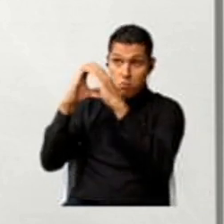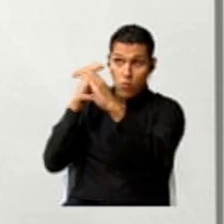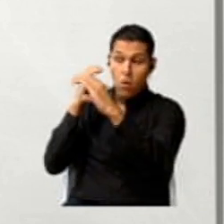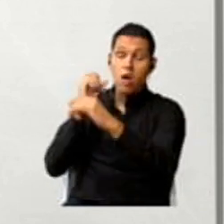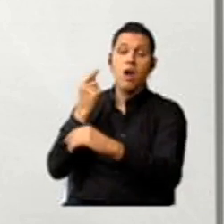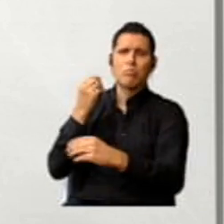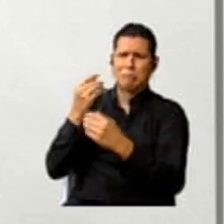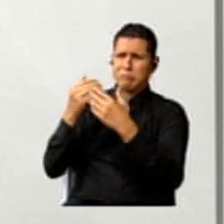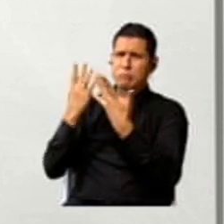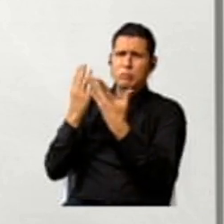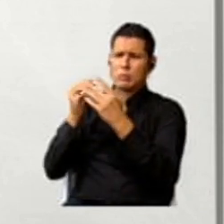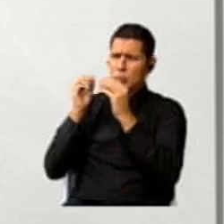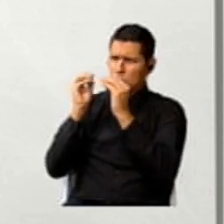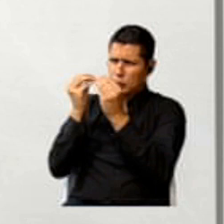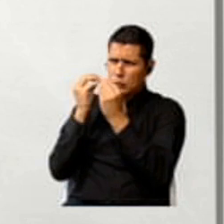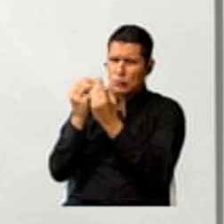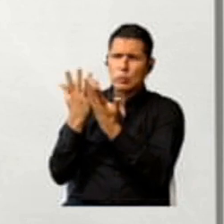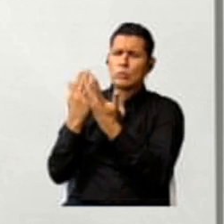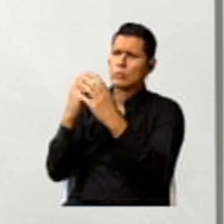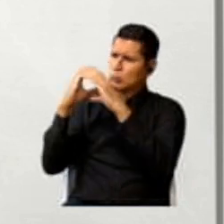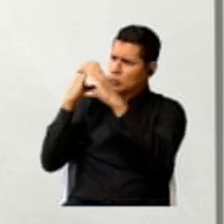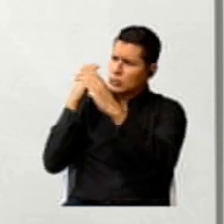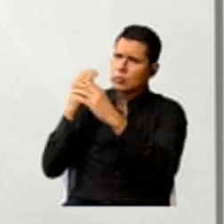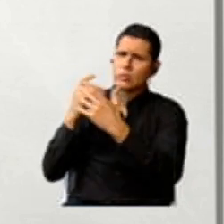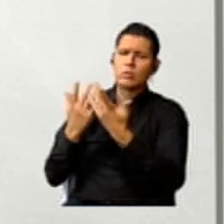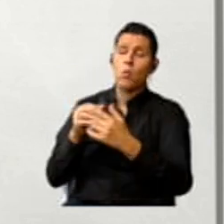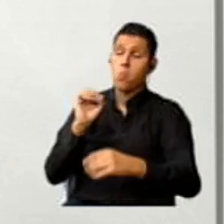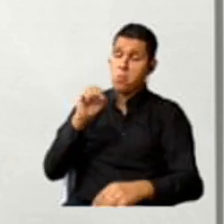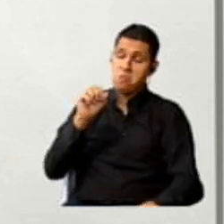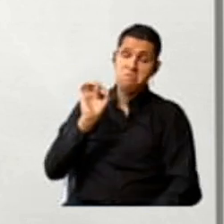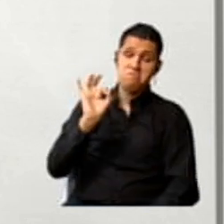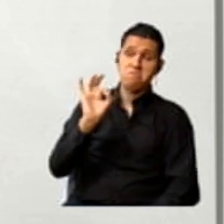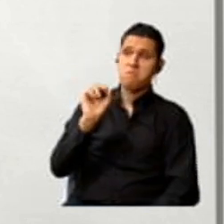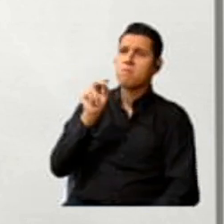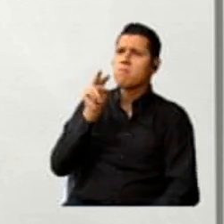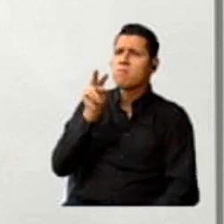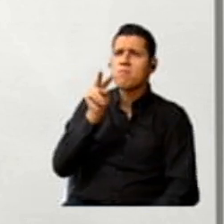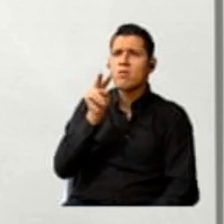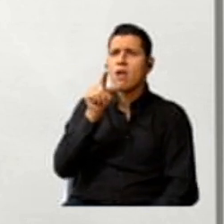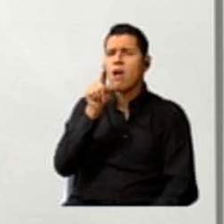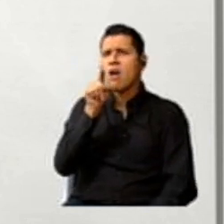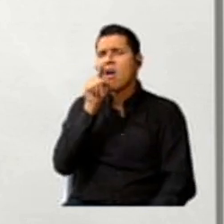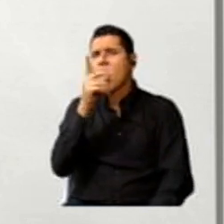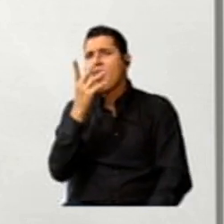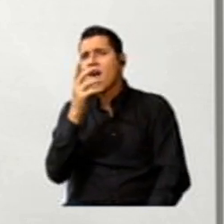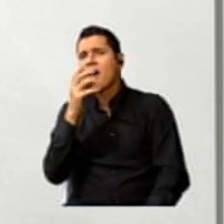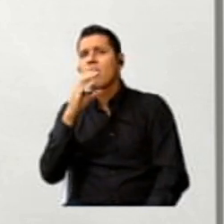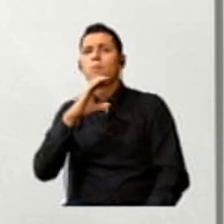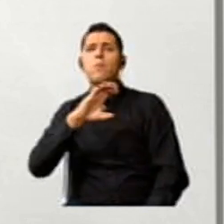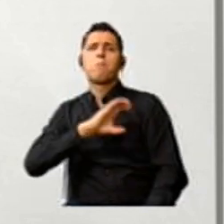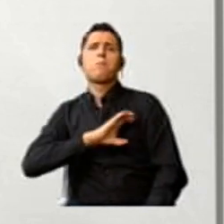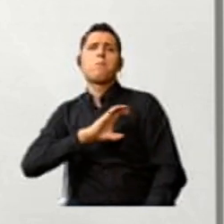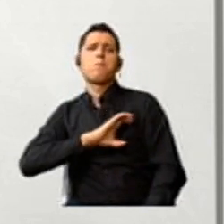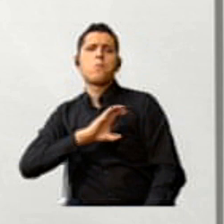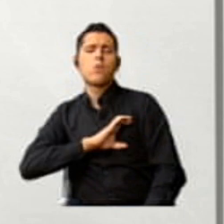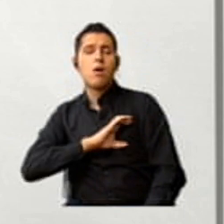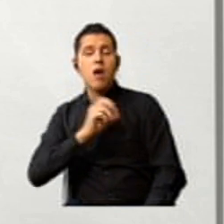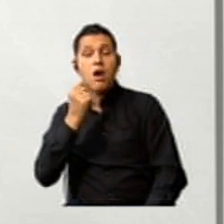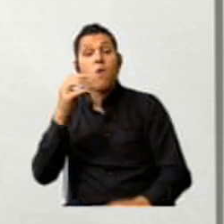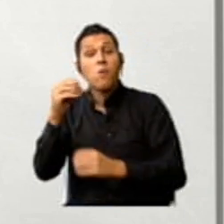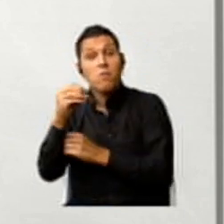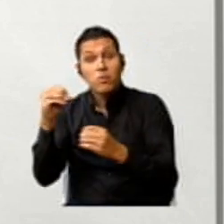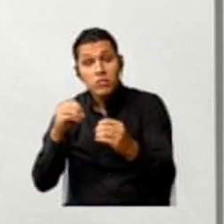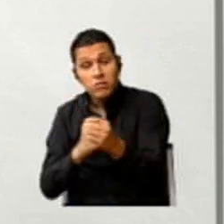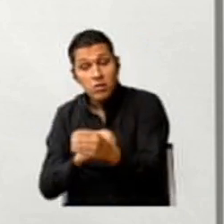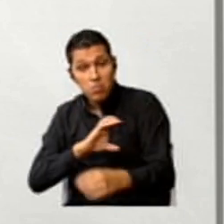Yes, we have a lot of buses here. And this is the police station. Oh,